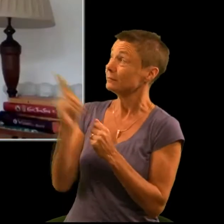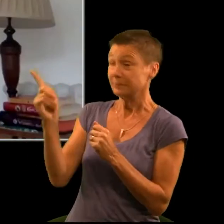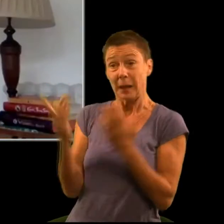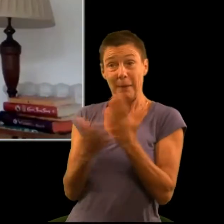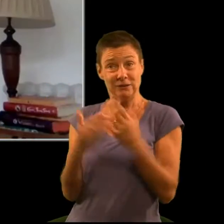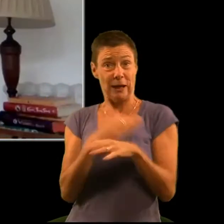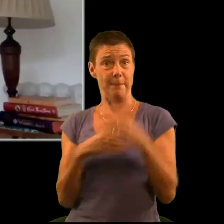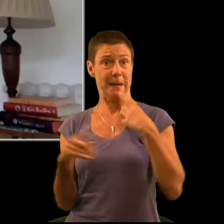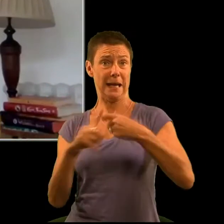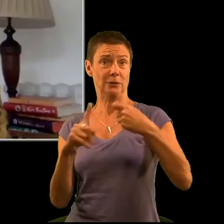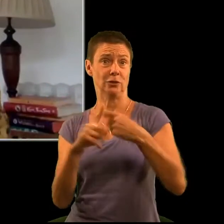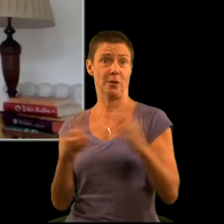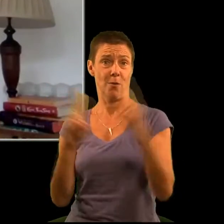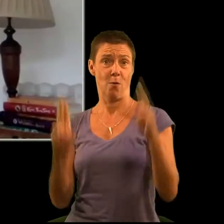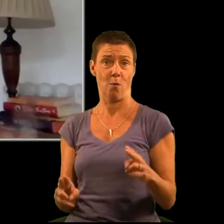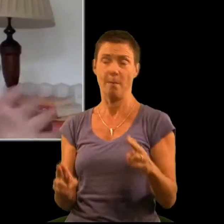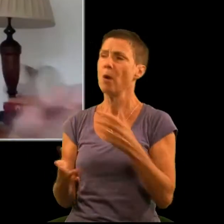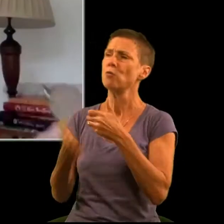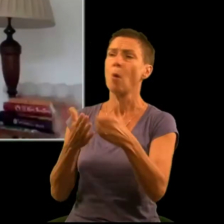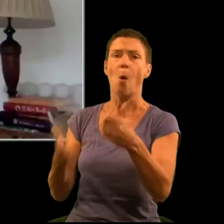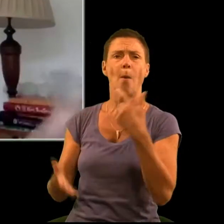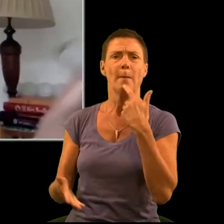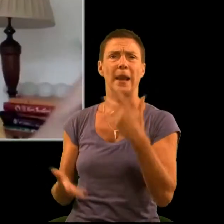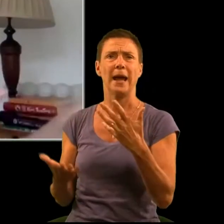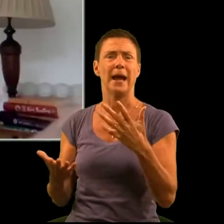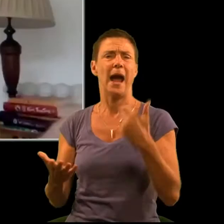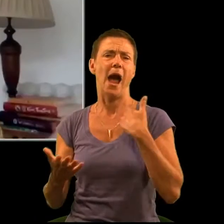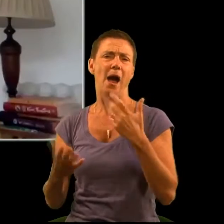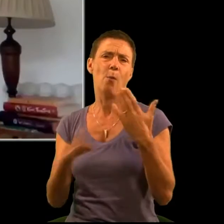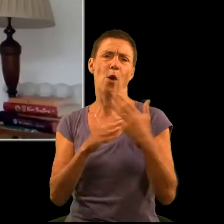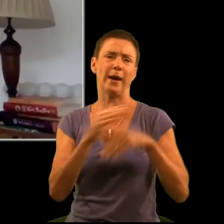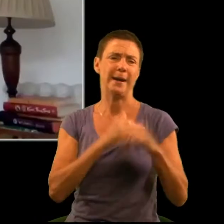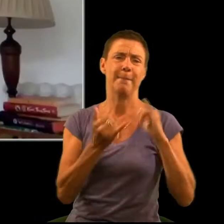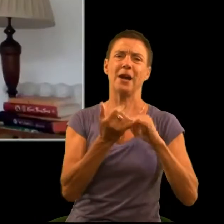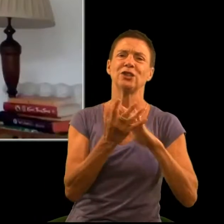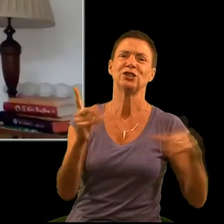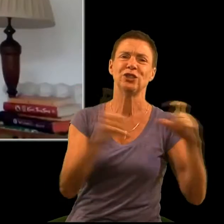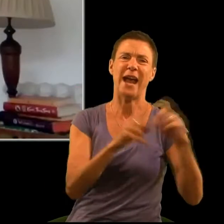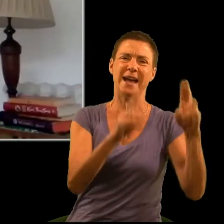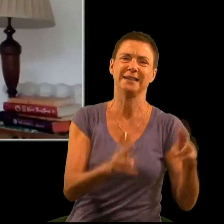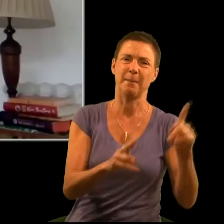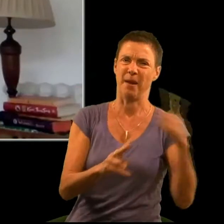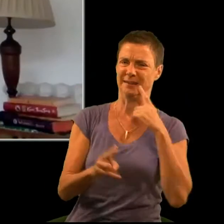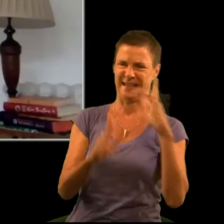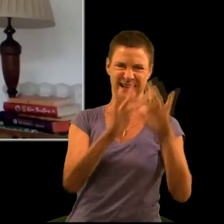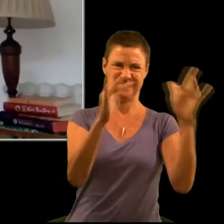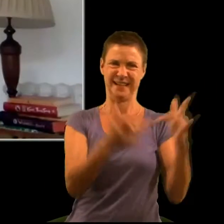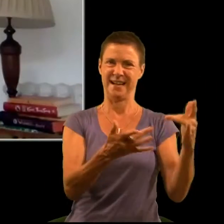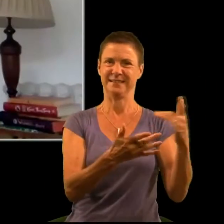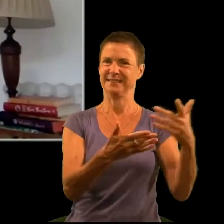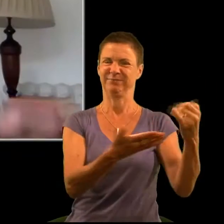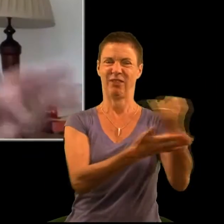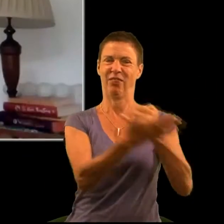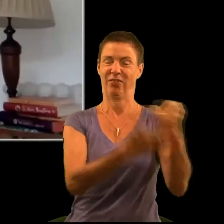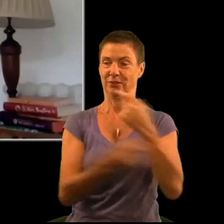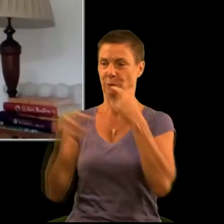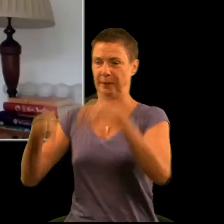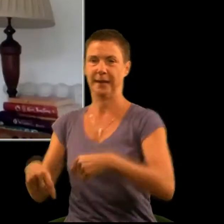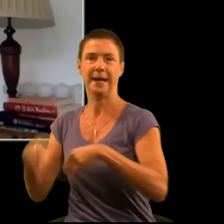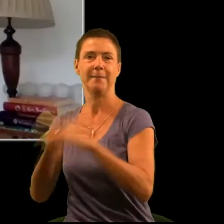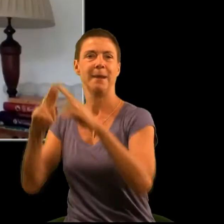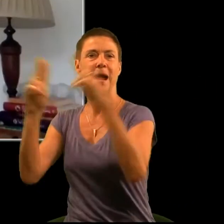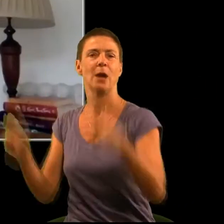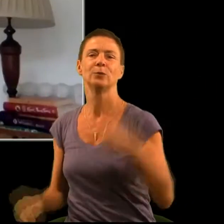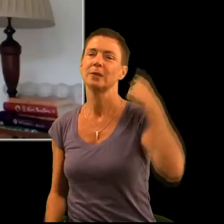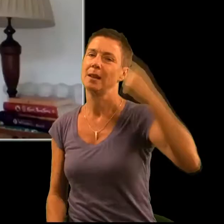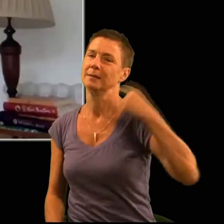actually in my kitchen. Normally I broadcast from my shed, but the internet isn't good enough. So I'm in my kitchen in my